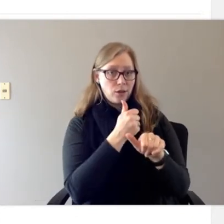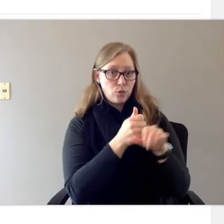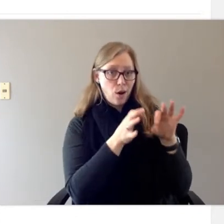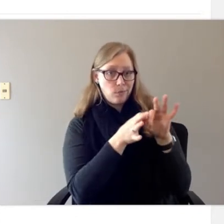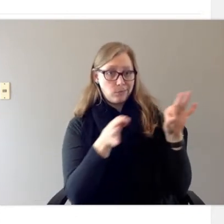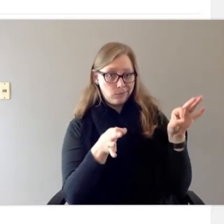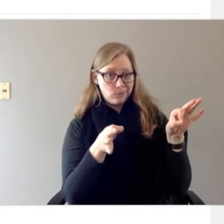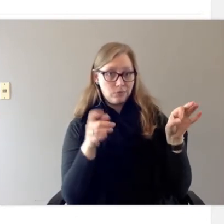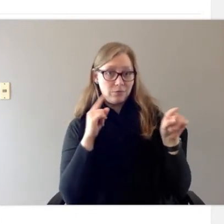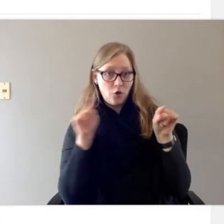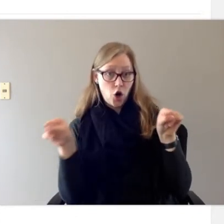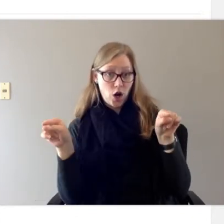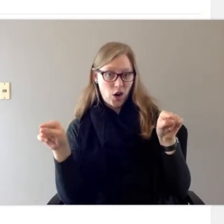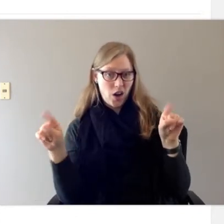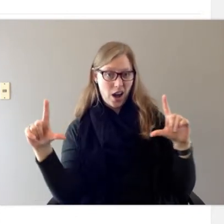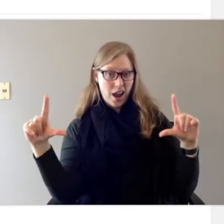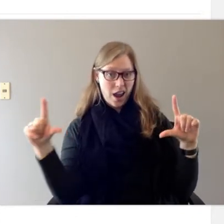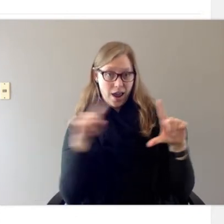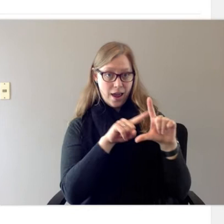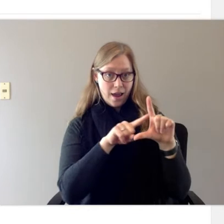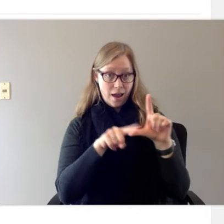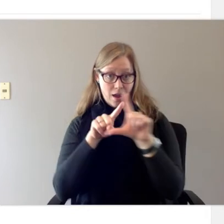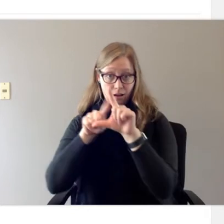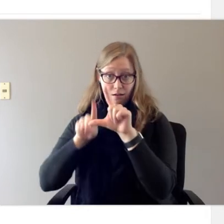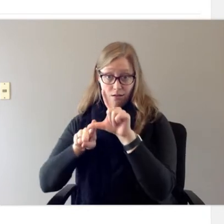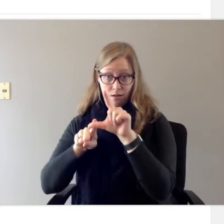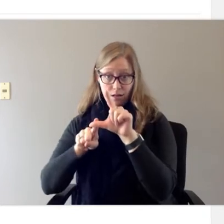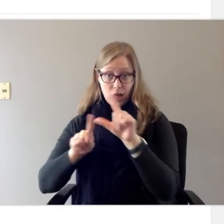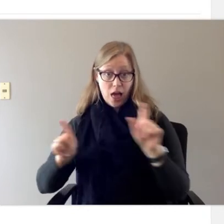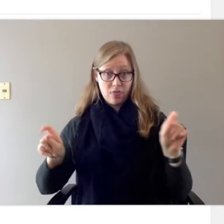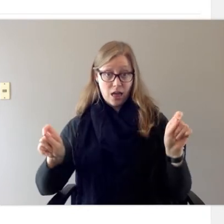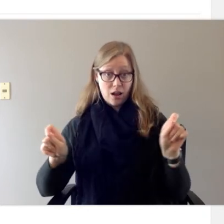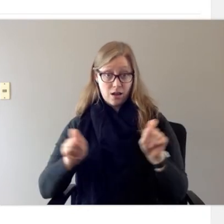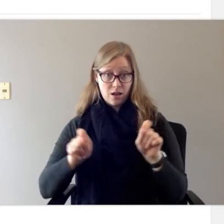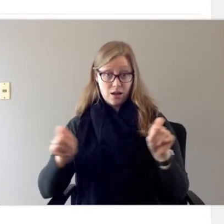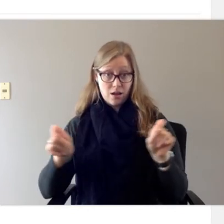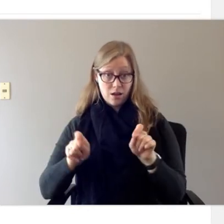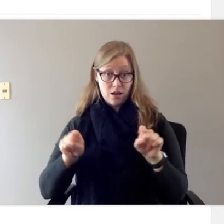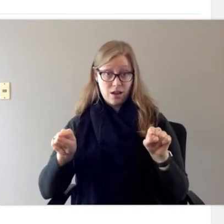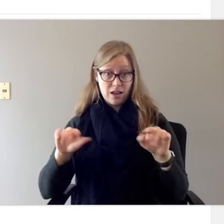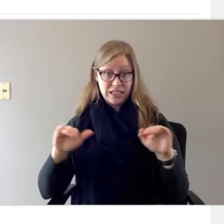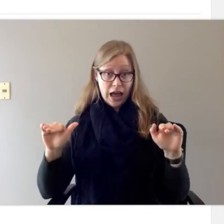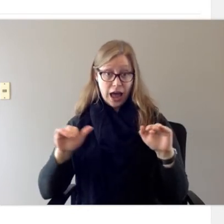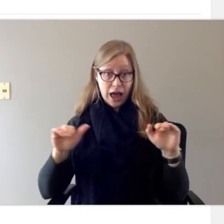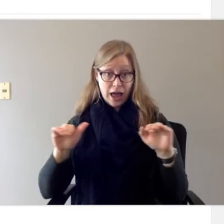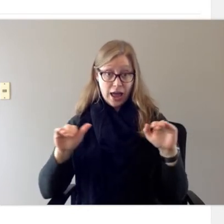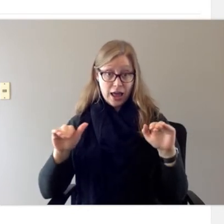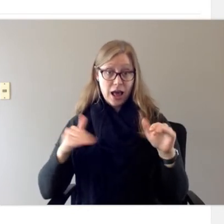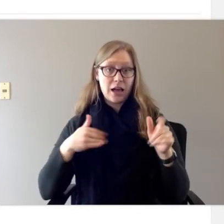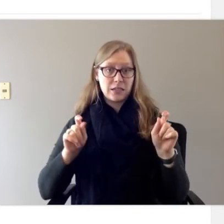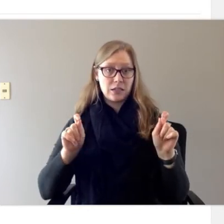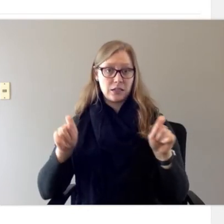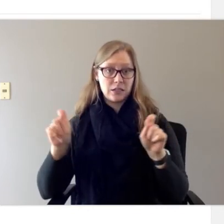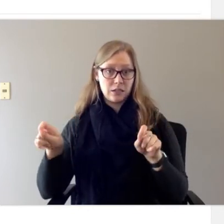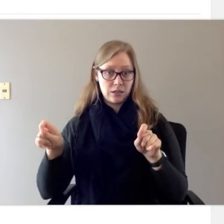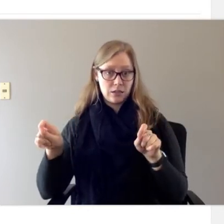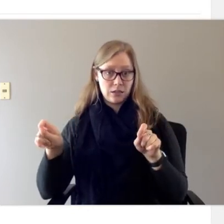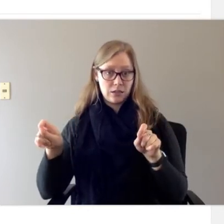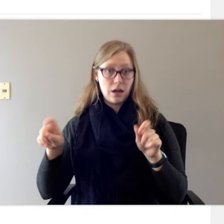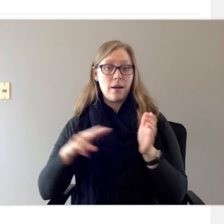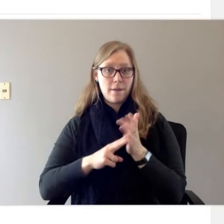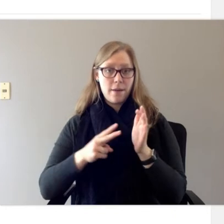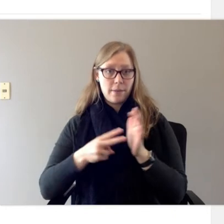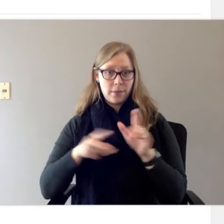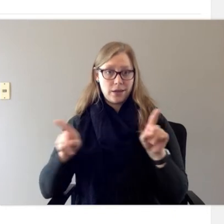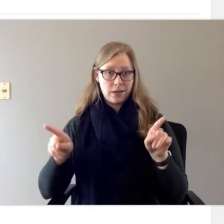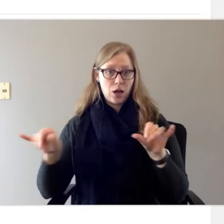angle. And then we have this, the other side, the next side, which has a double tick mark and a double tick mark here.